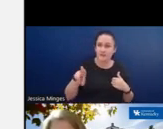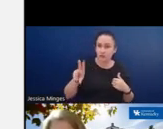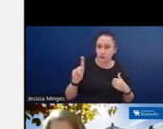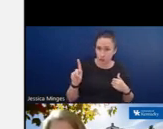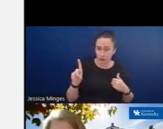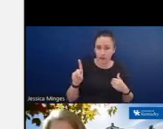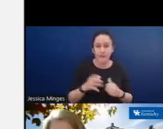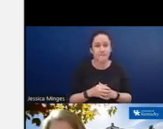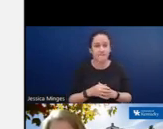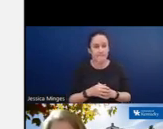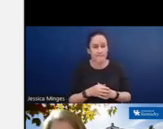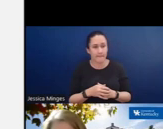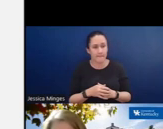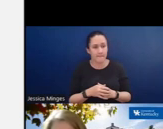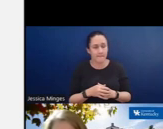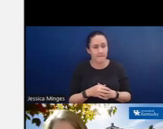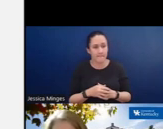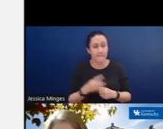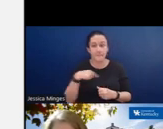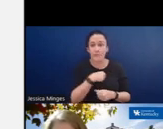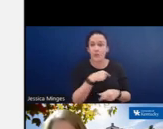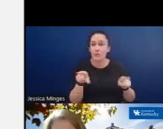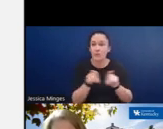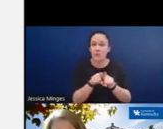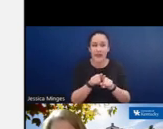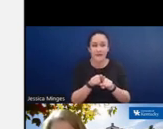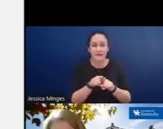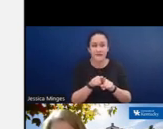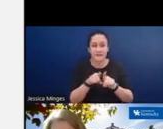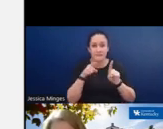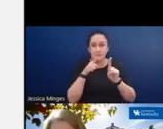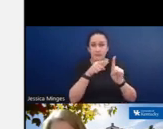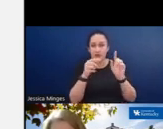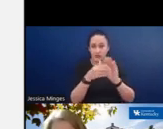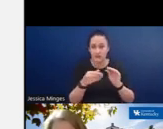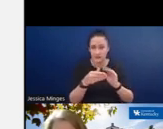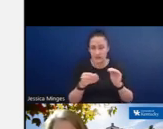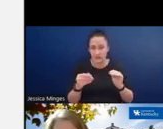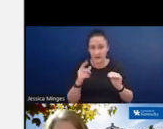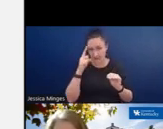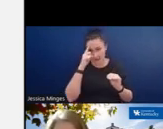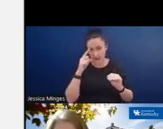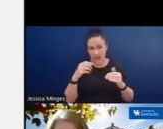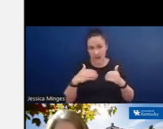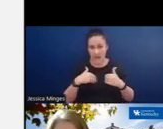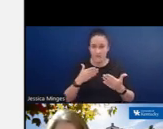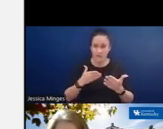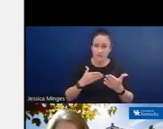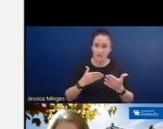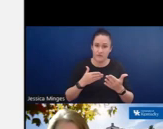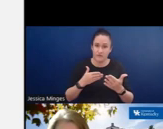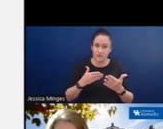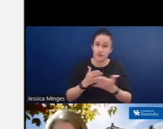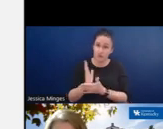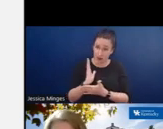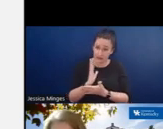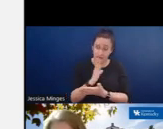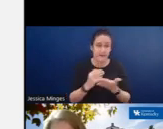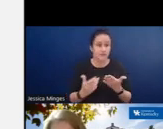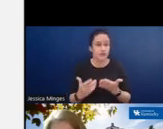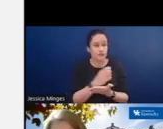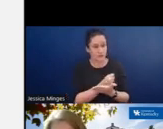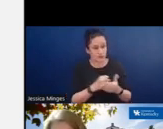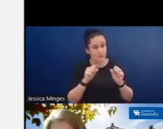And so we, as a mission statement, think that they have the right and deserve to be able